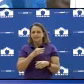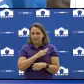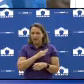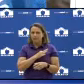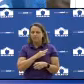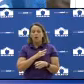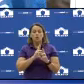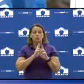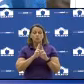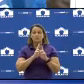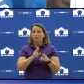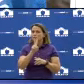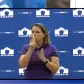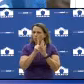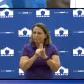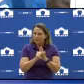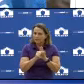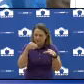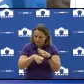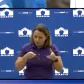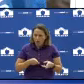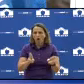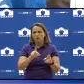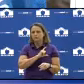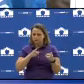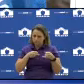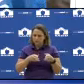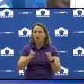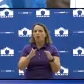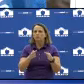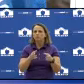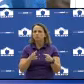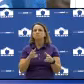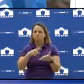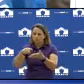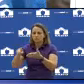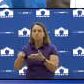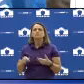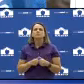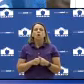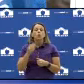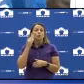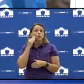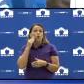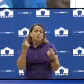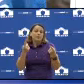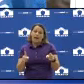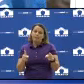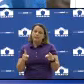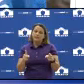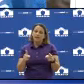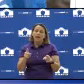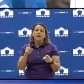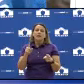in 2 minutes, we were in the hallway. So we know that any incident like that, SAISD